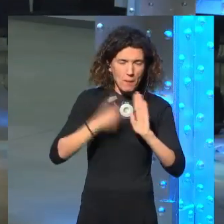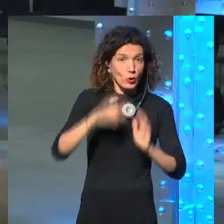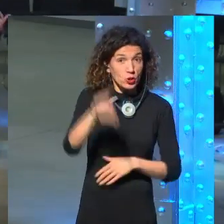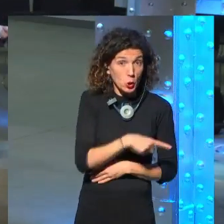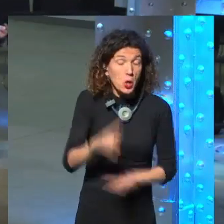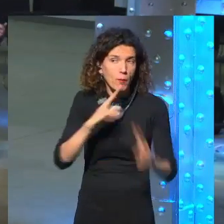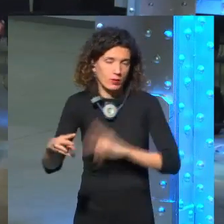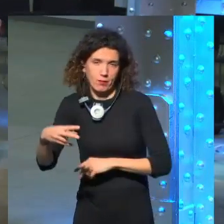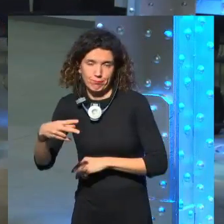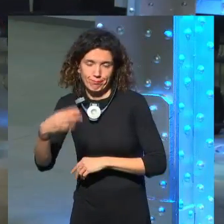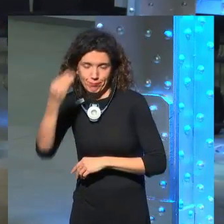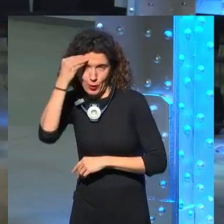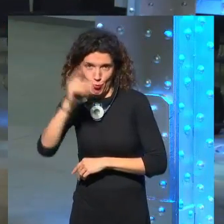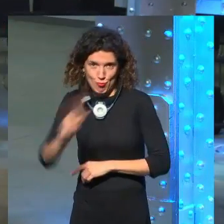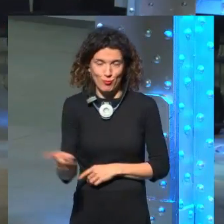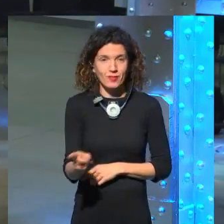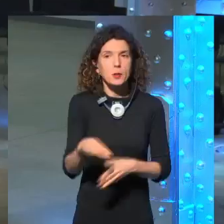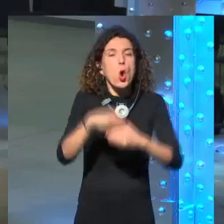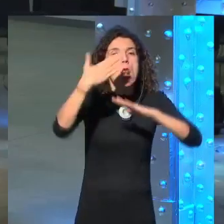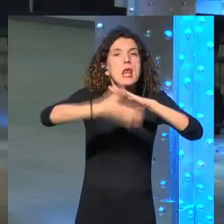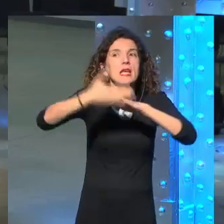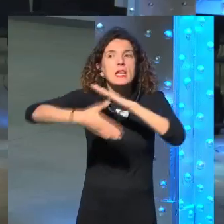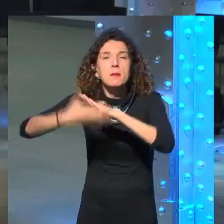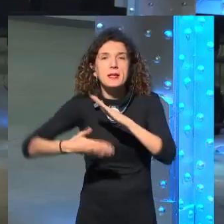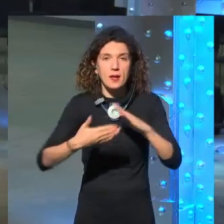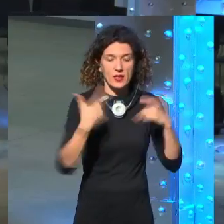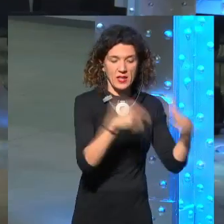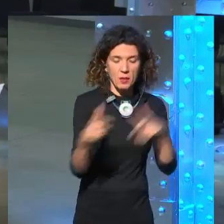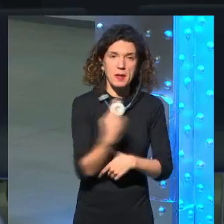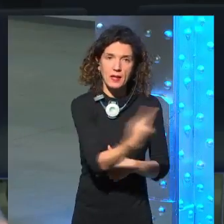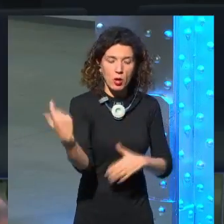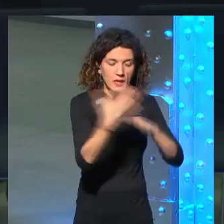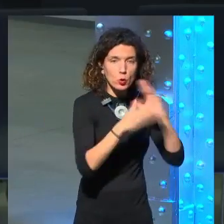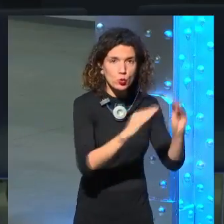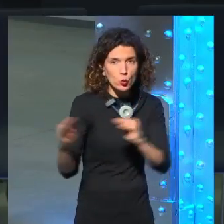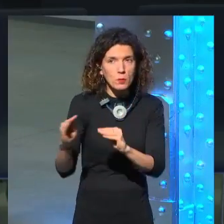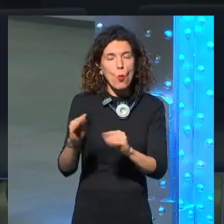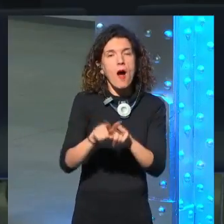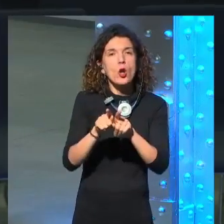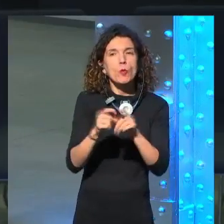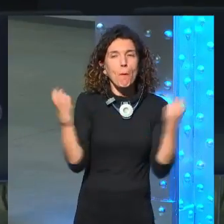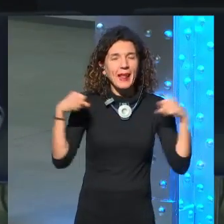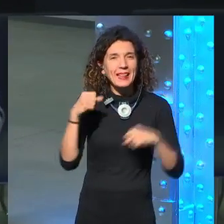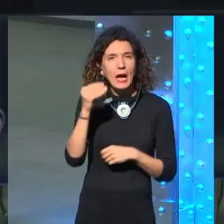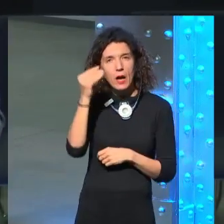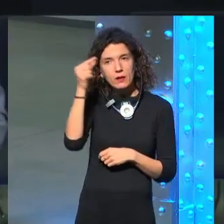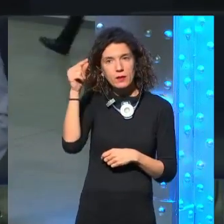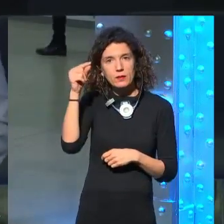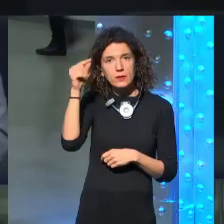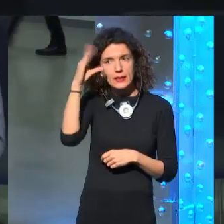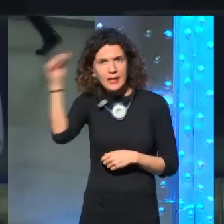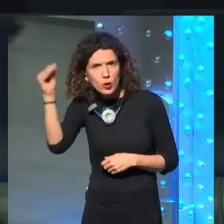encompass? Probably the answer is no, but where are the limits of each discipline? I think that is an